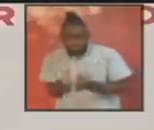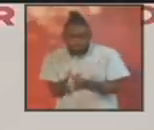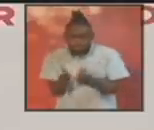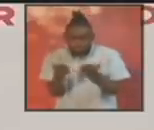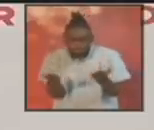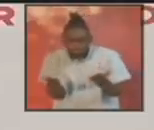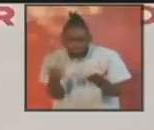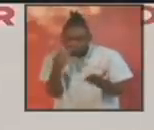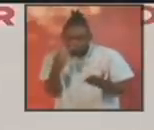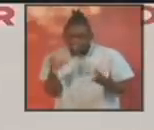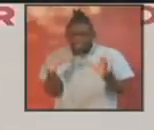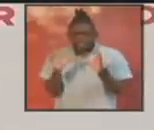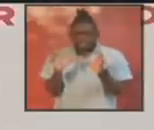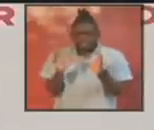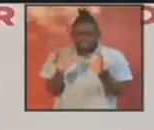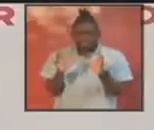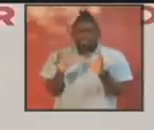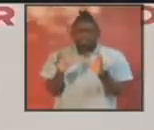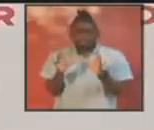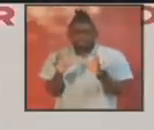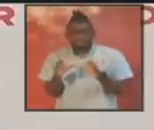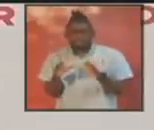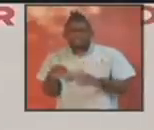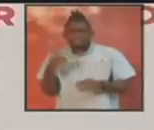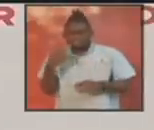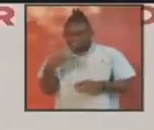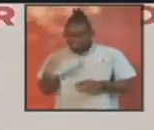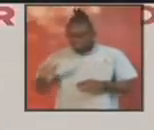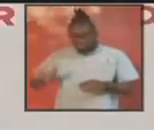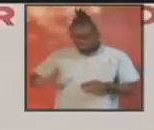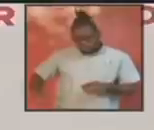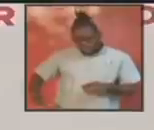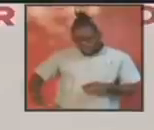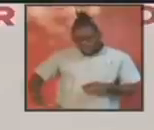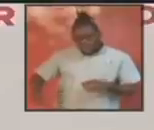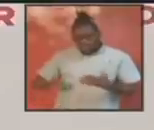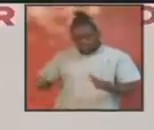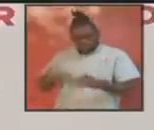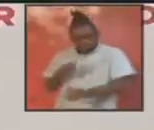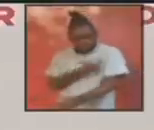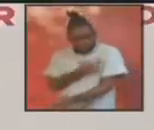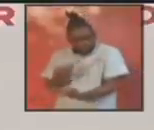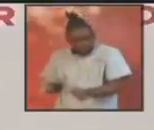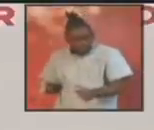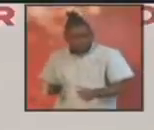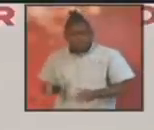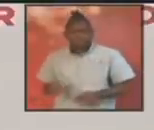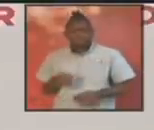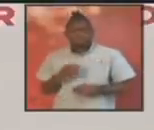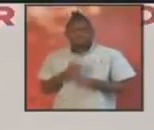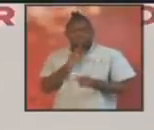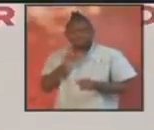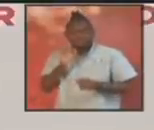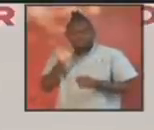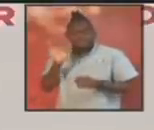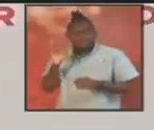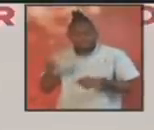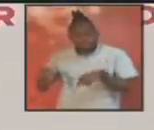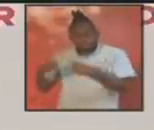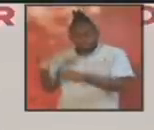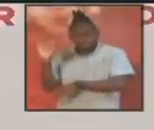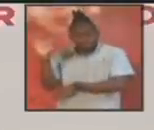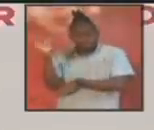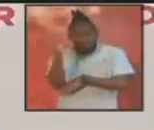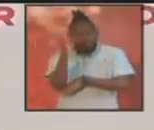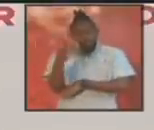have one dose, you are protected for life. And of course, if you have to go into those areas, ensure that you're vaccinated. And also, as an added protection, ensure that you do